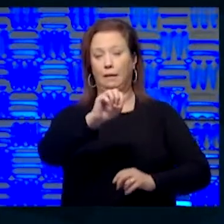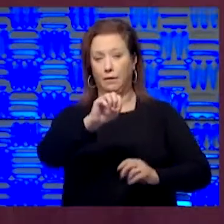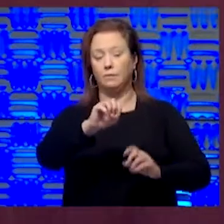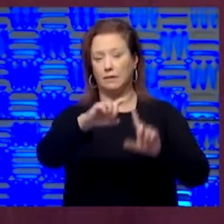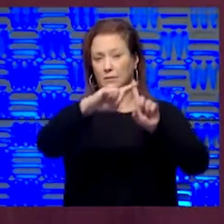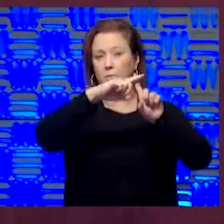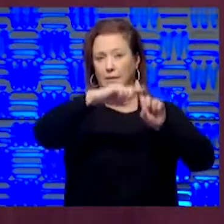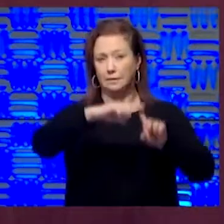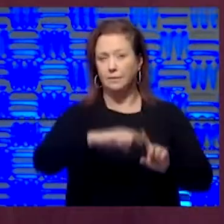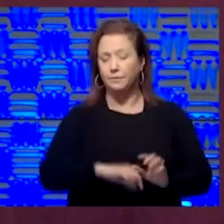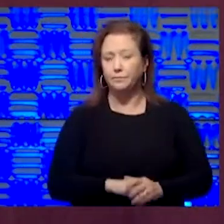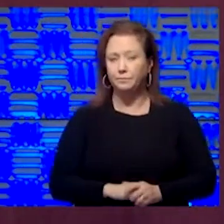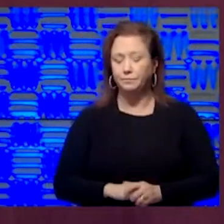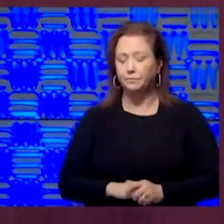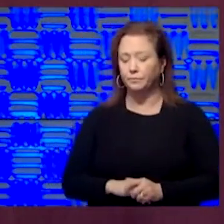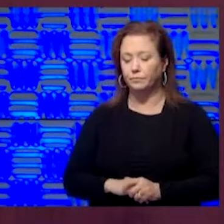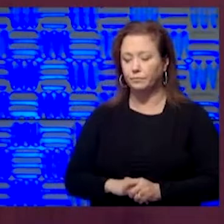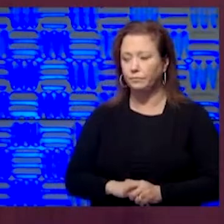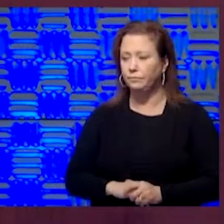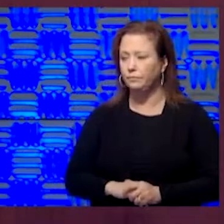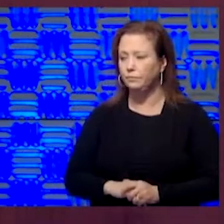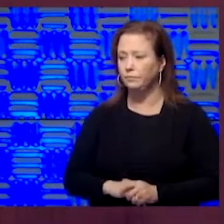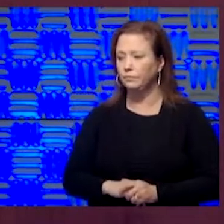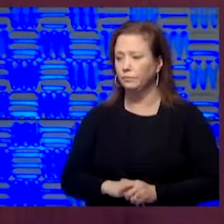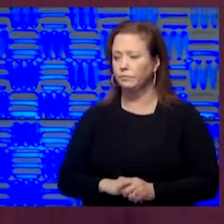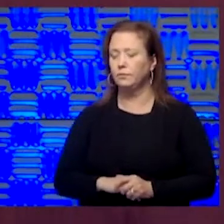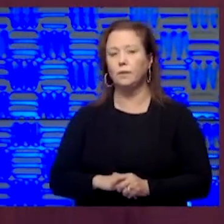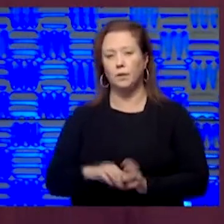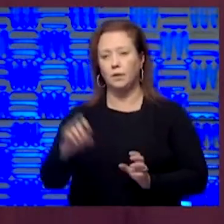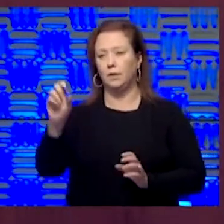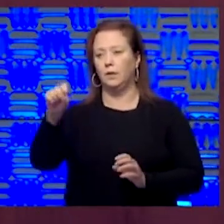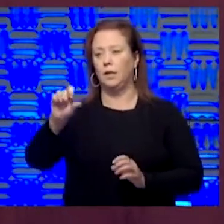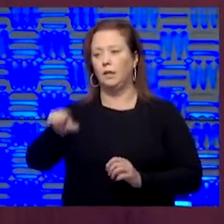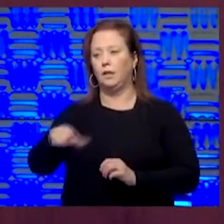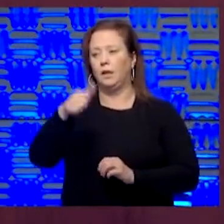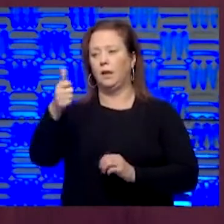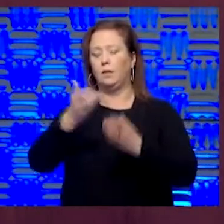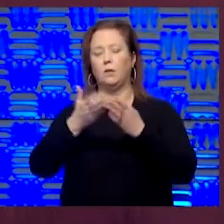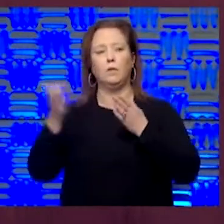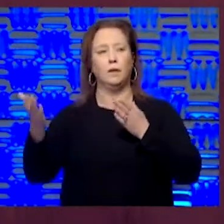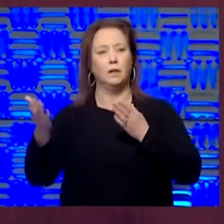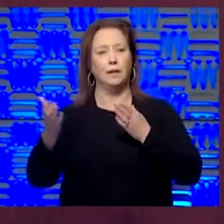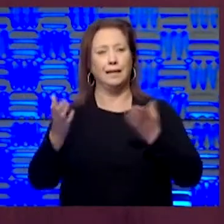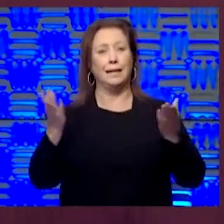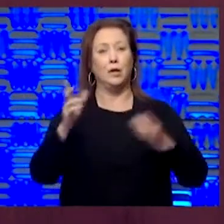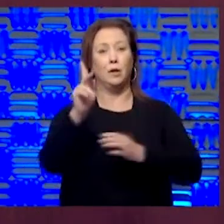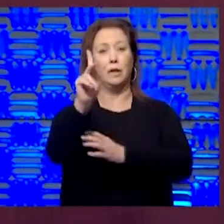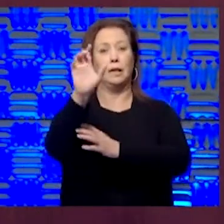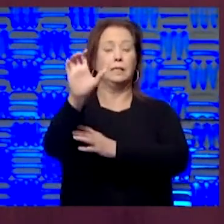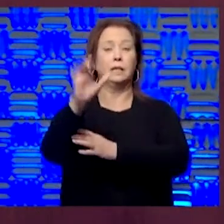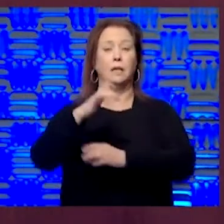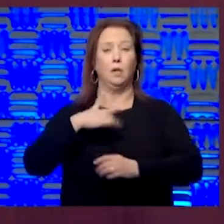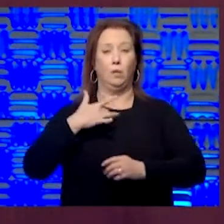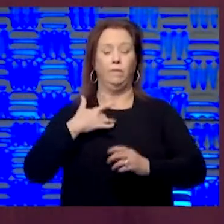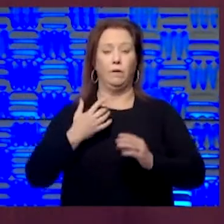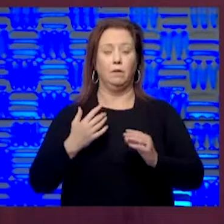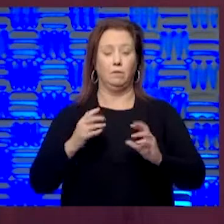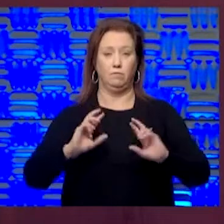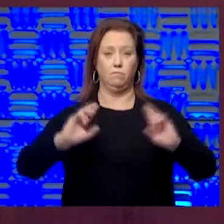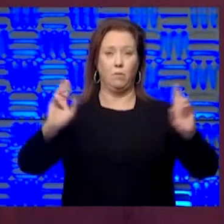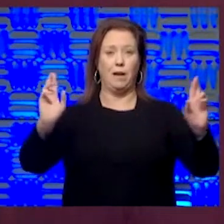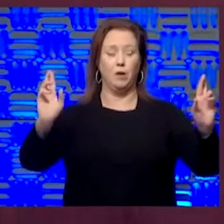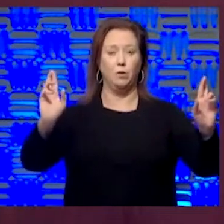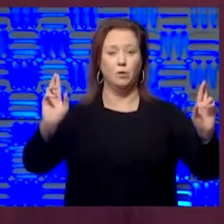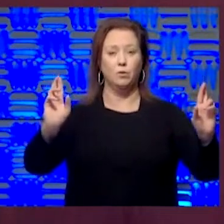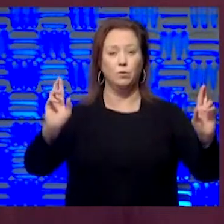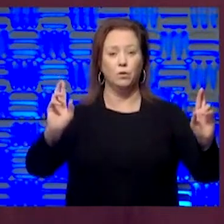Yeah, excellent. Yeah, I think it does. And I think the other thing is that even here in Kansas City, we feel more prepared. But